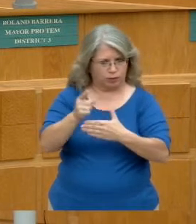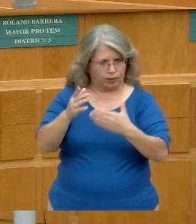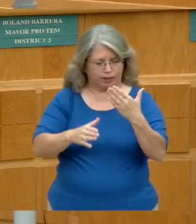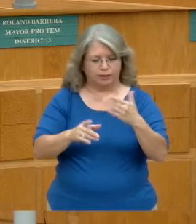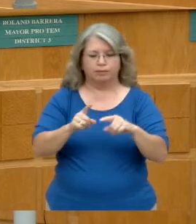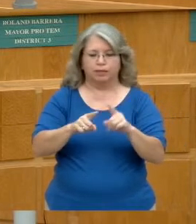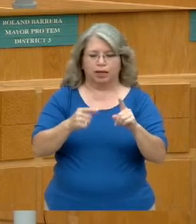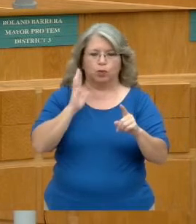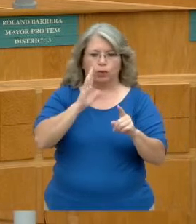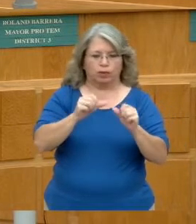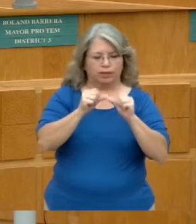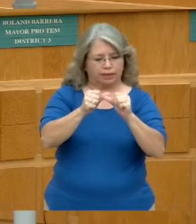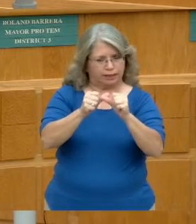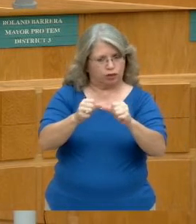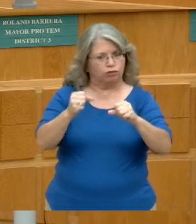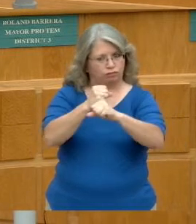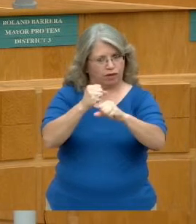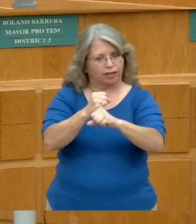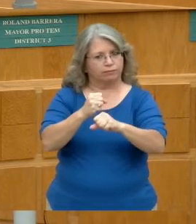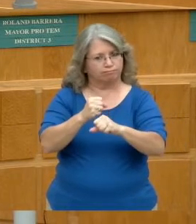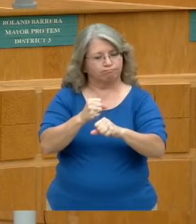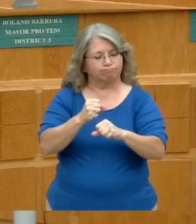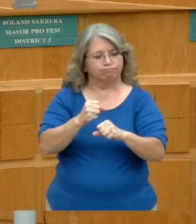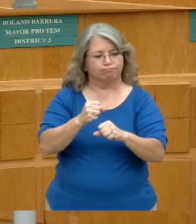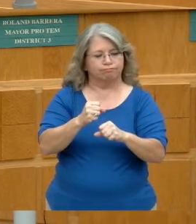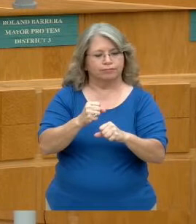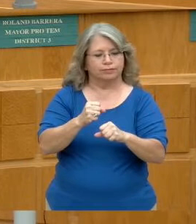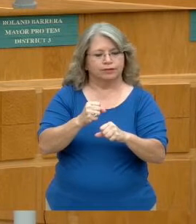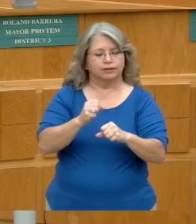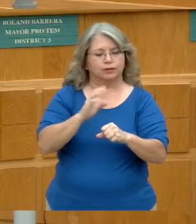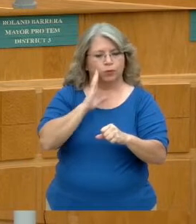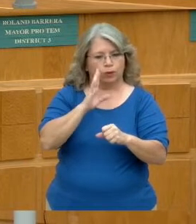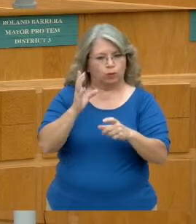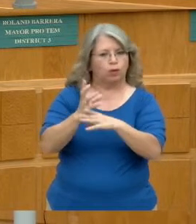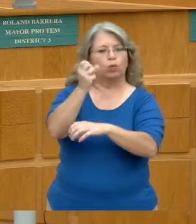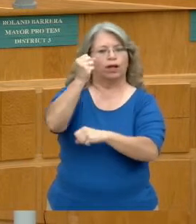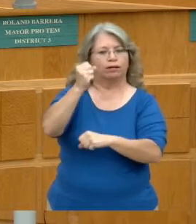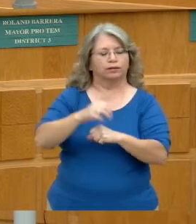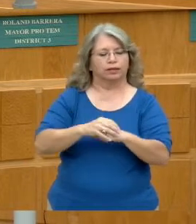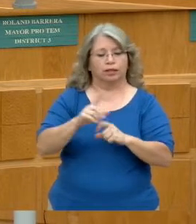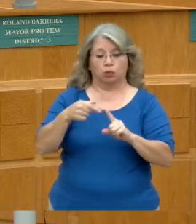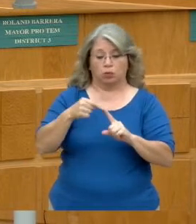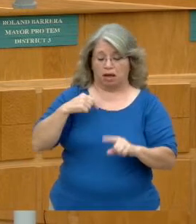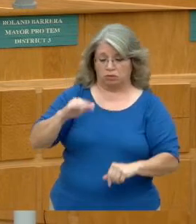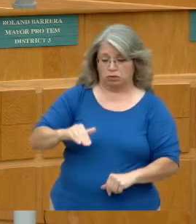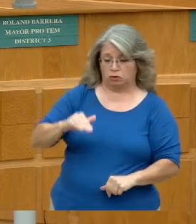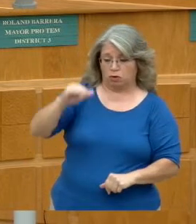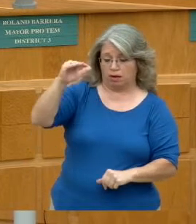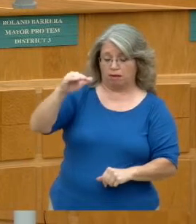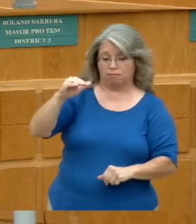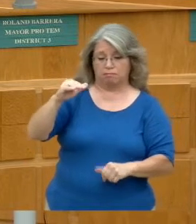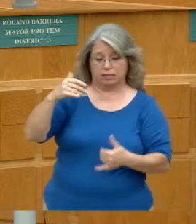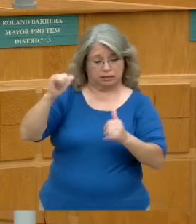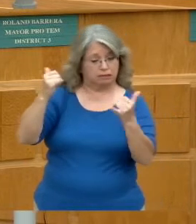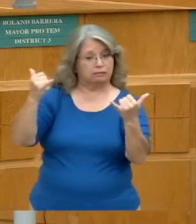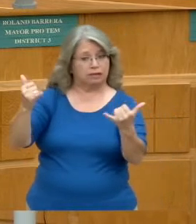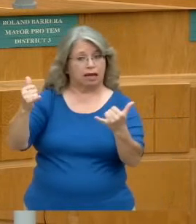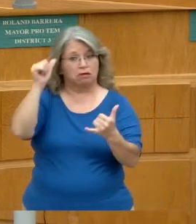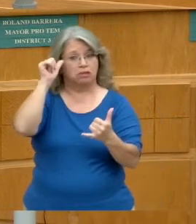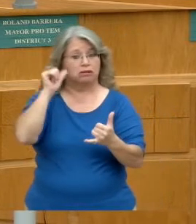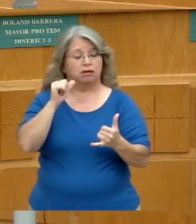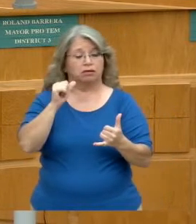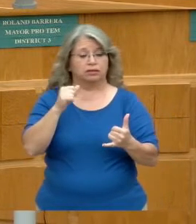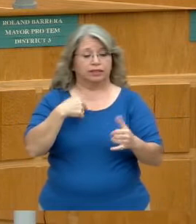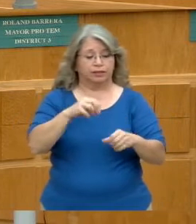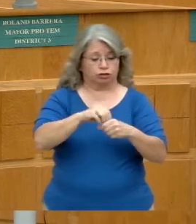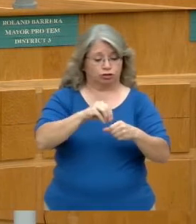and we're going to win it. And when I was growing up and still as an adult, church, there used to be a song, still is, I guess,